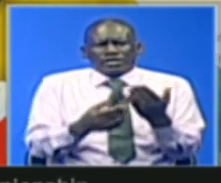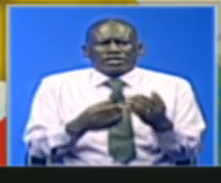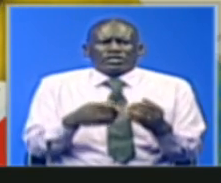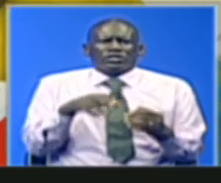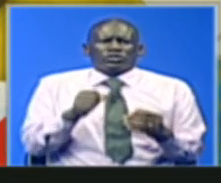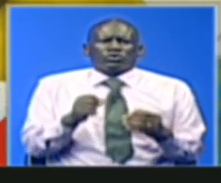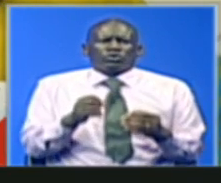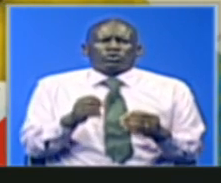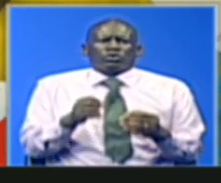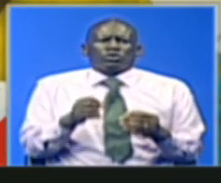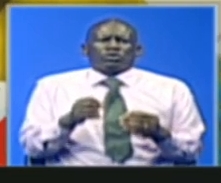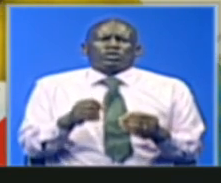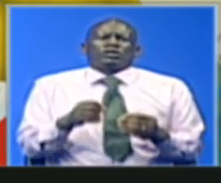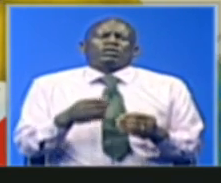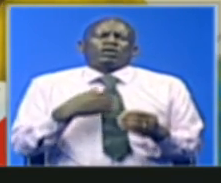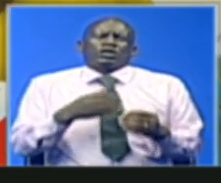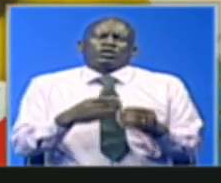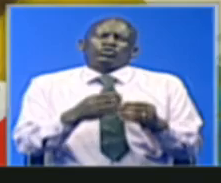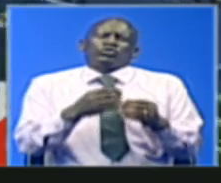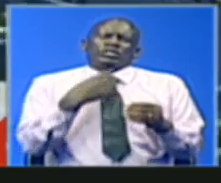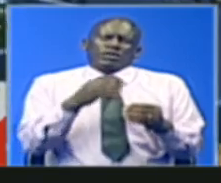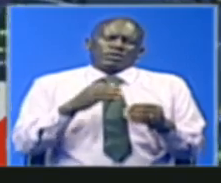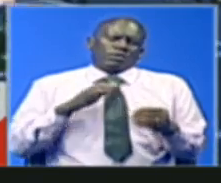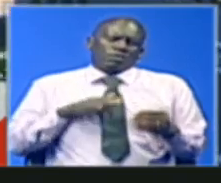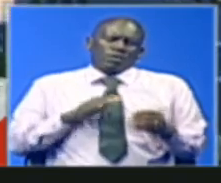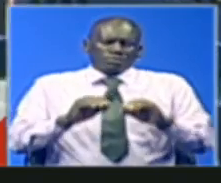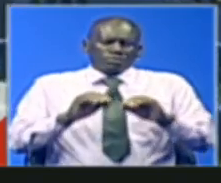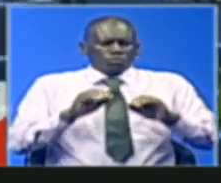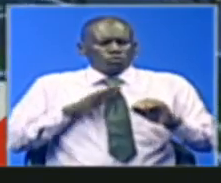like, I'd love to train you, but I'm not a training institution.